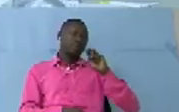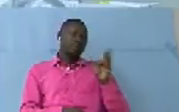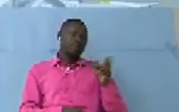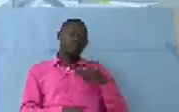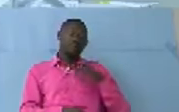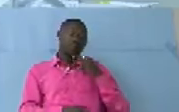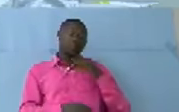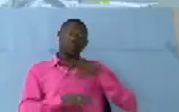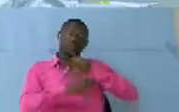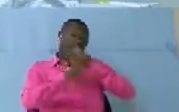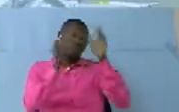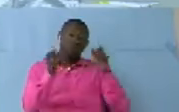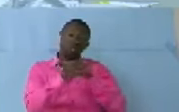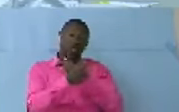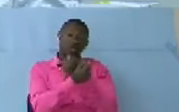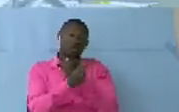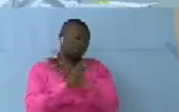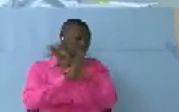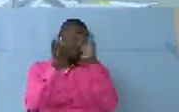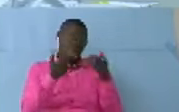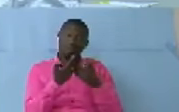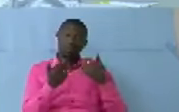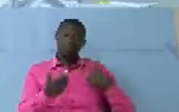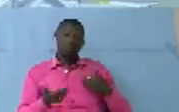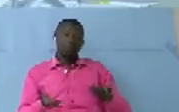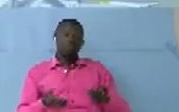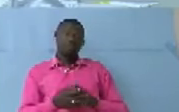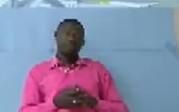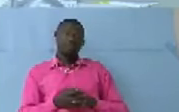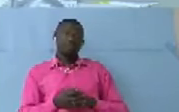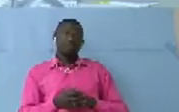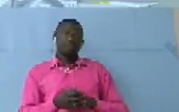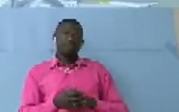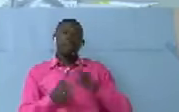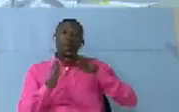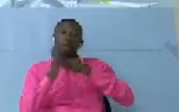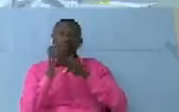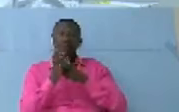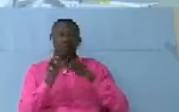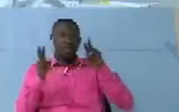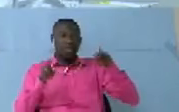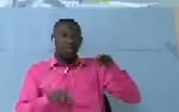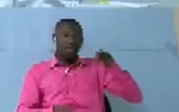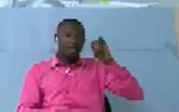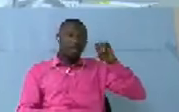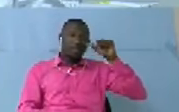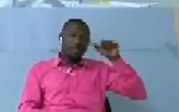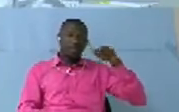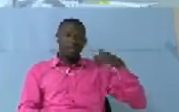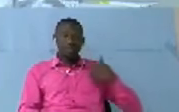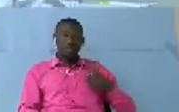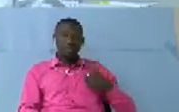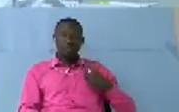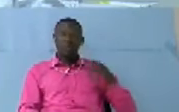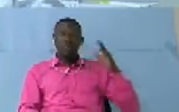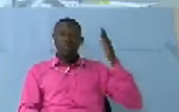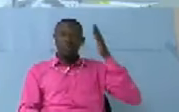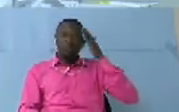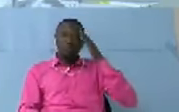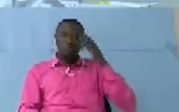NIA had a lot of information about your prior activities. Amanda, ina eulu yekibari jamali